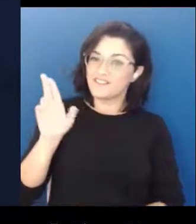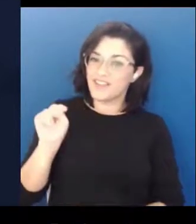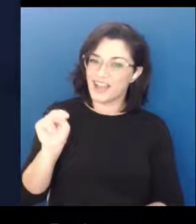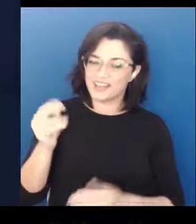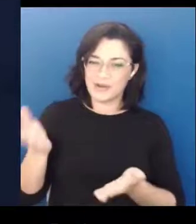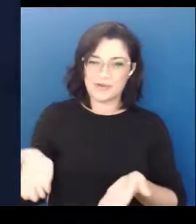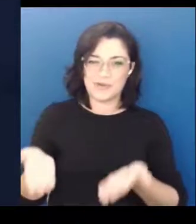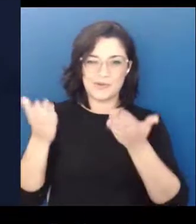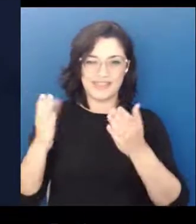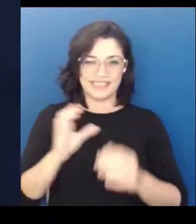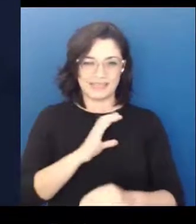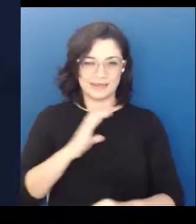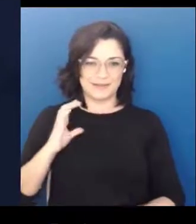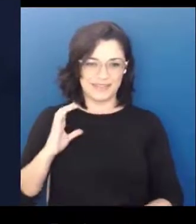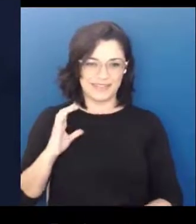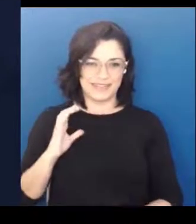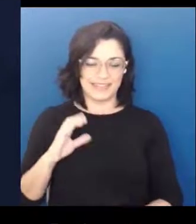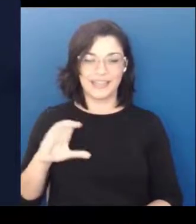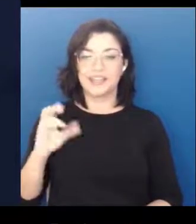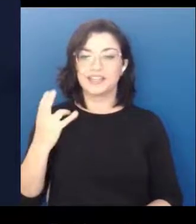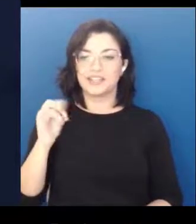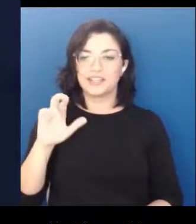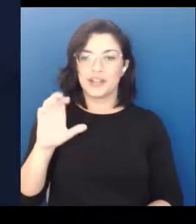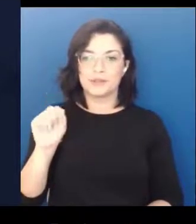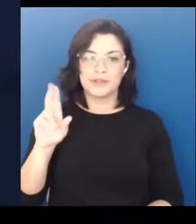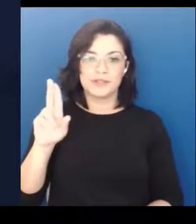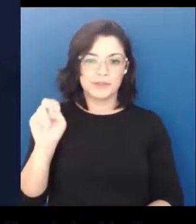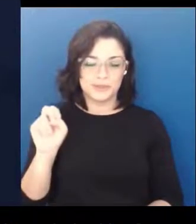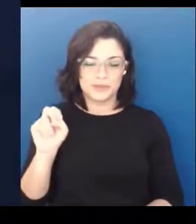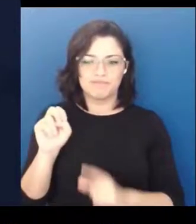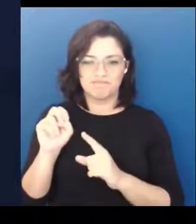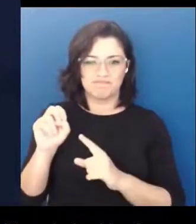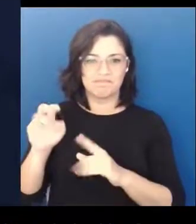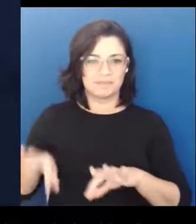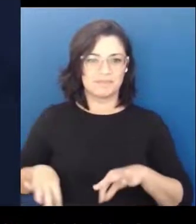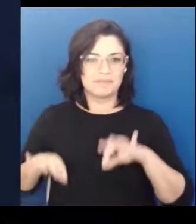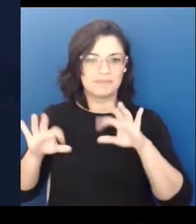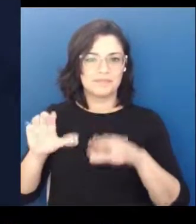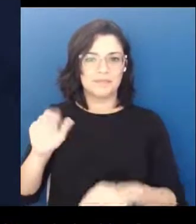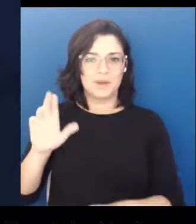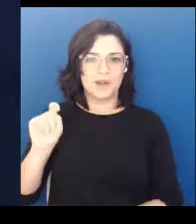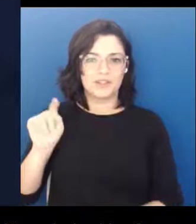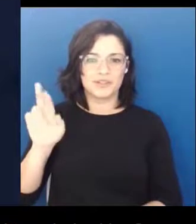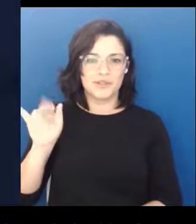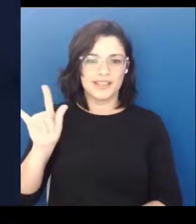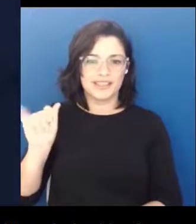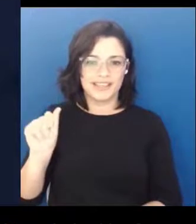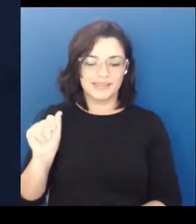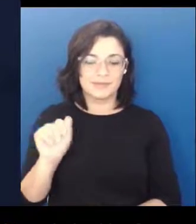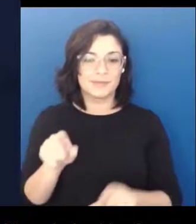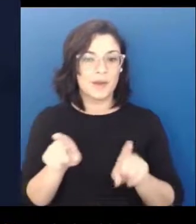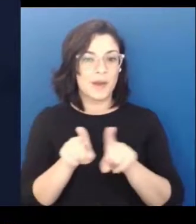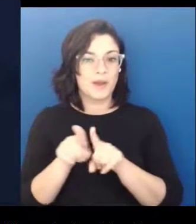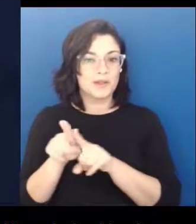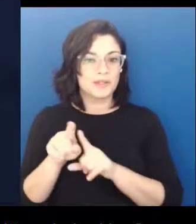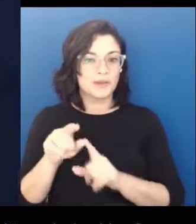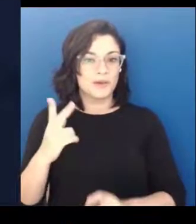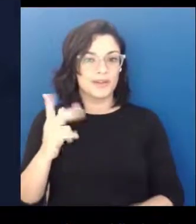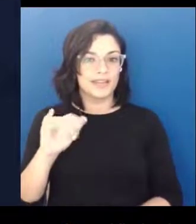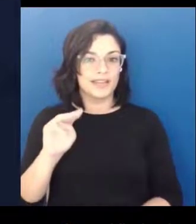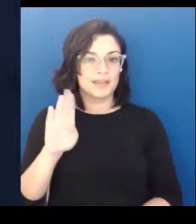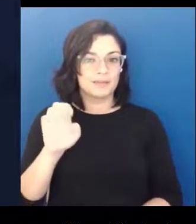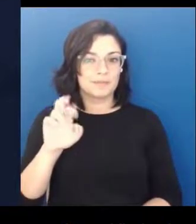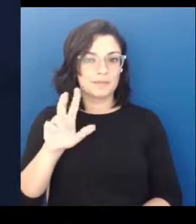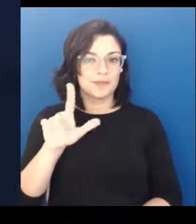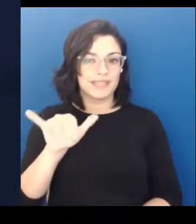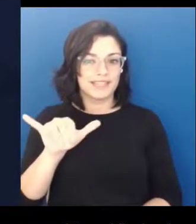located in Australia, and the other members of the committee, Kimberly Shea, Sabrina Crosby,